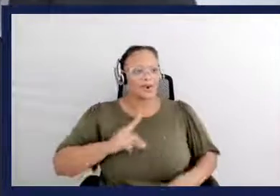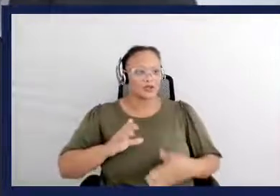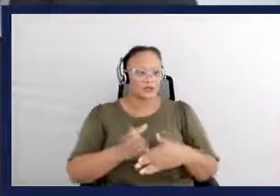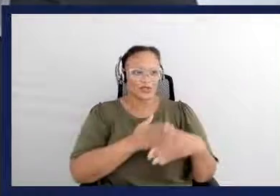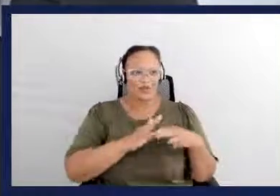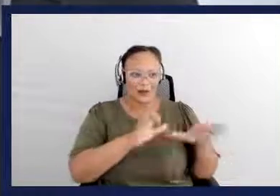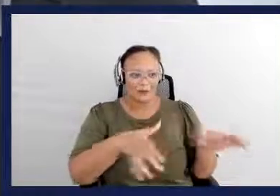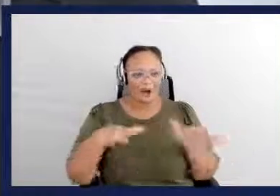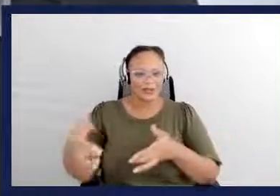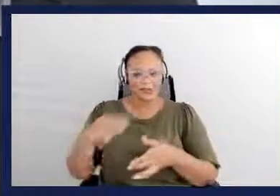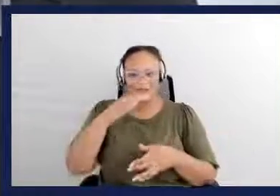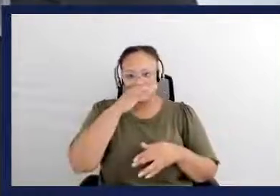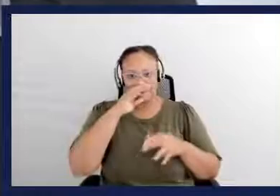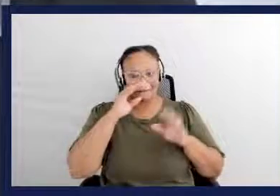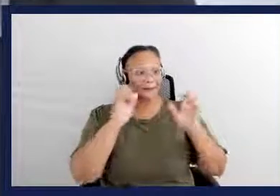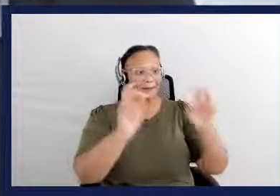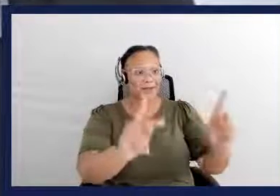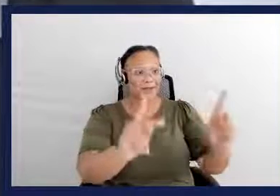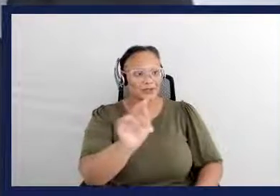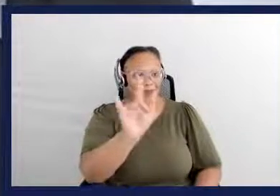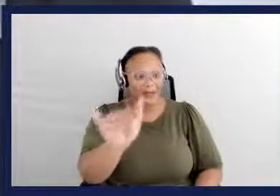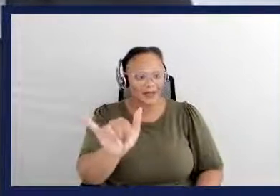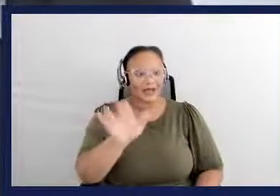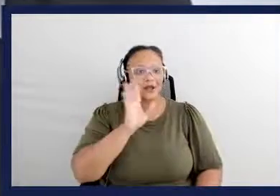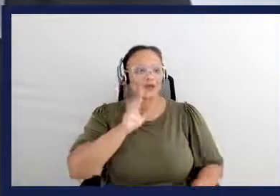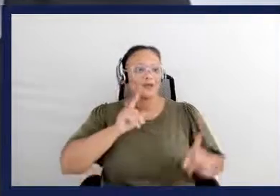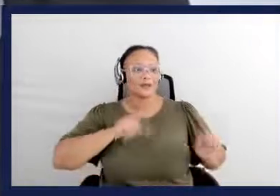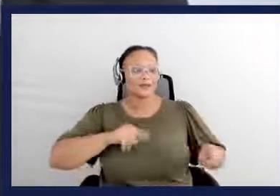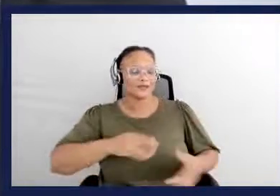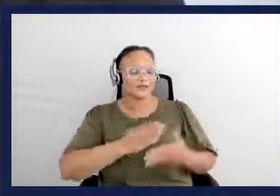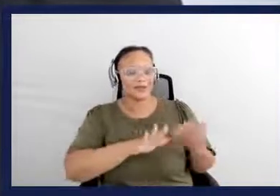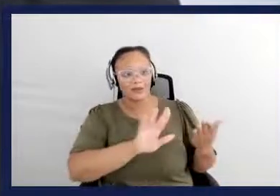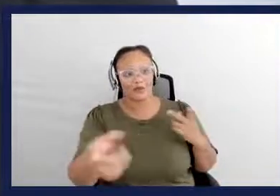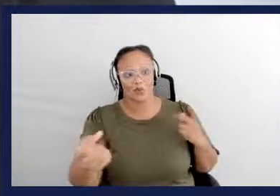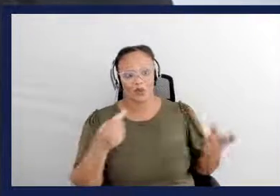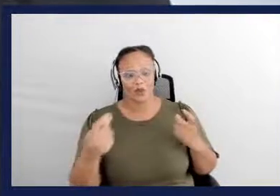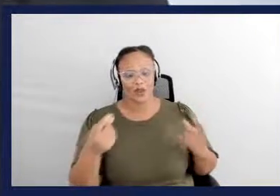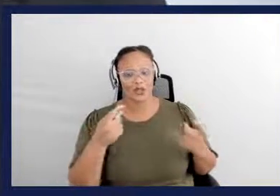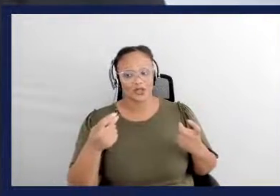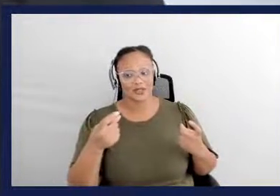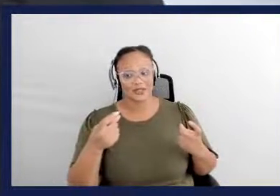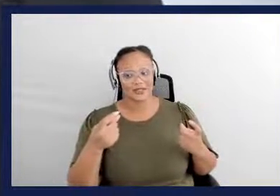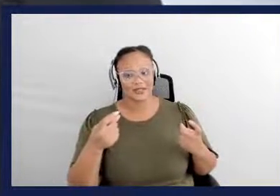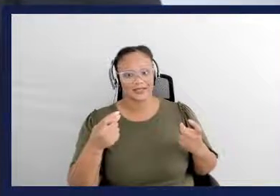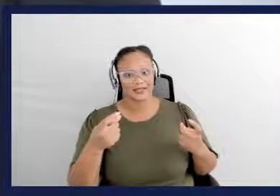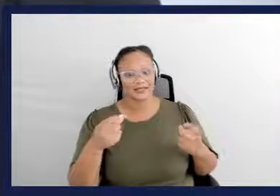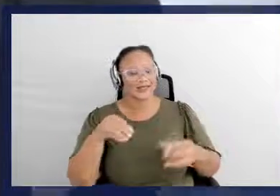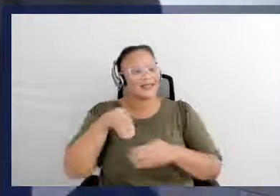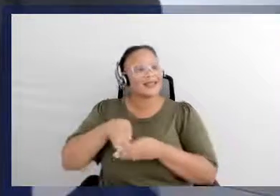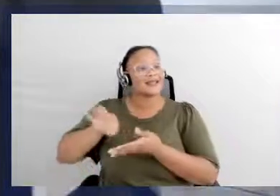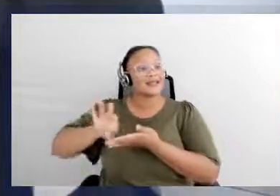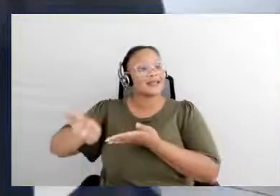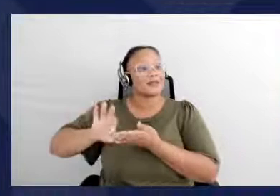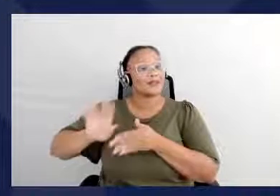back to Betty, and we will be answering some questions back at our tabulation center.